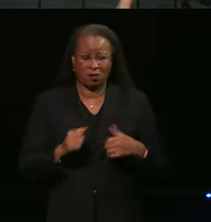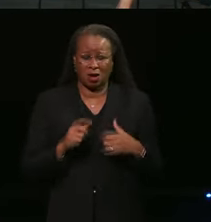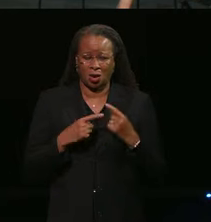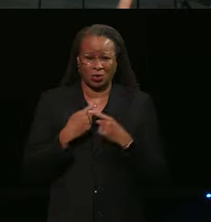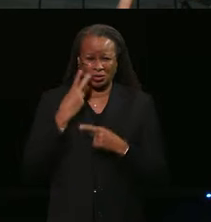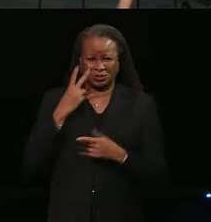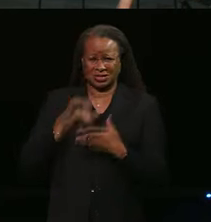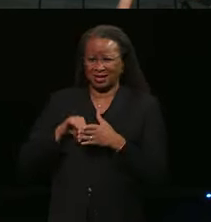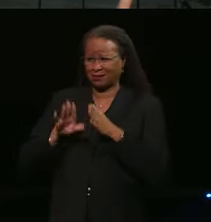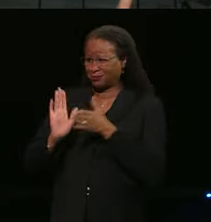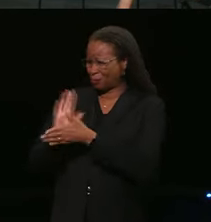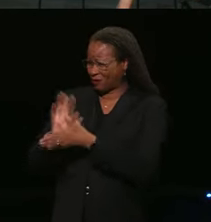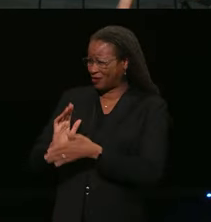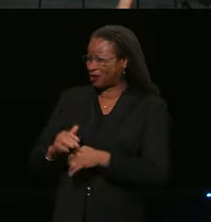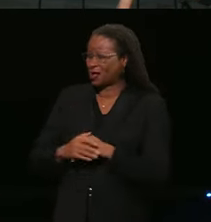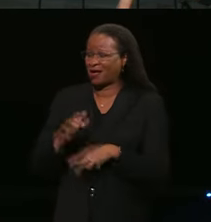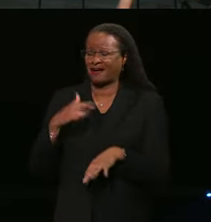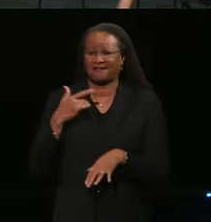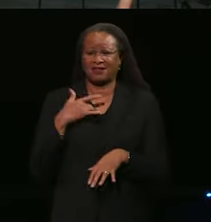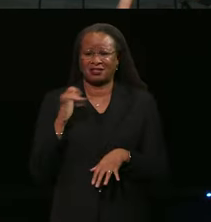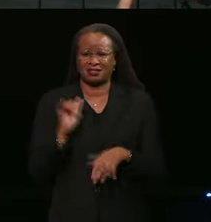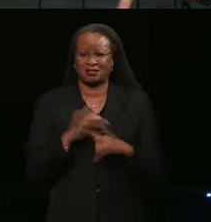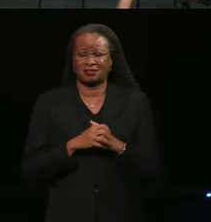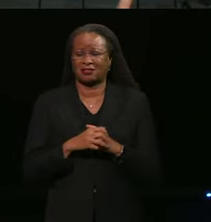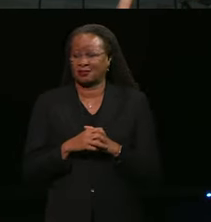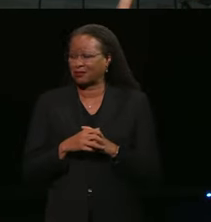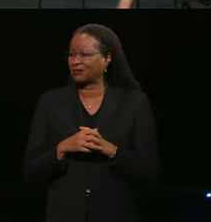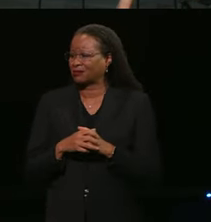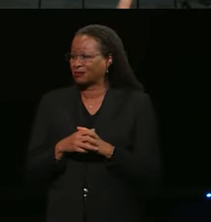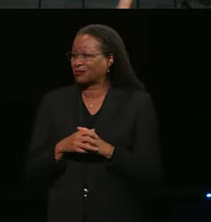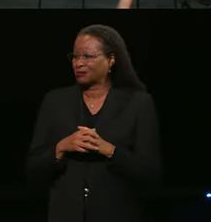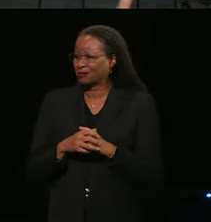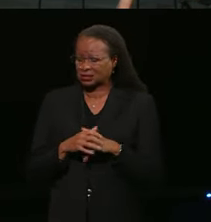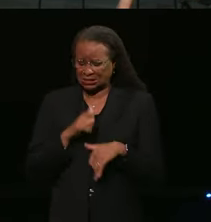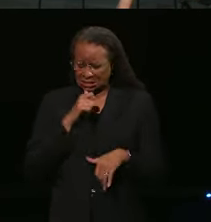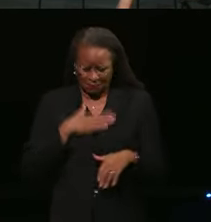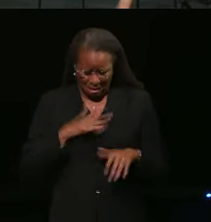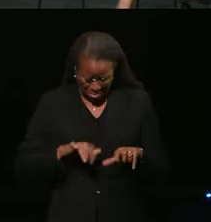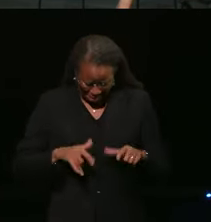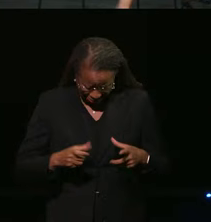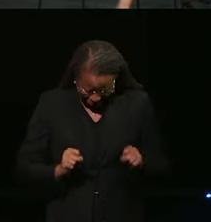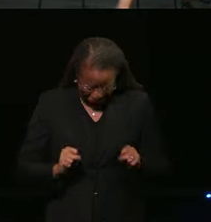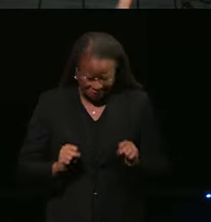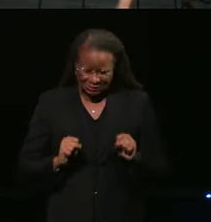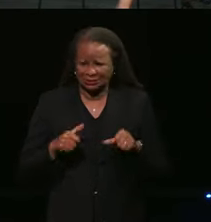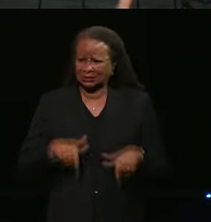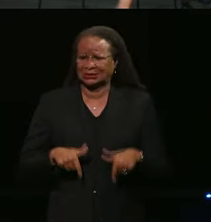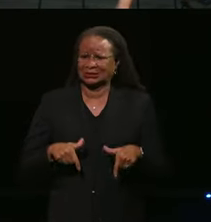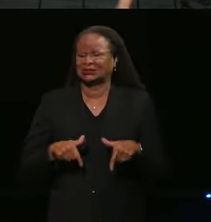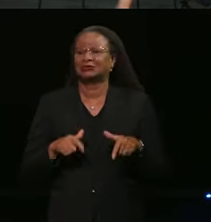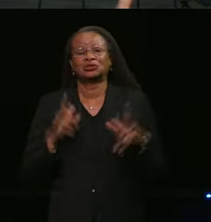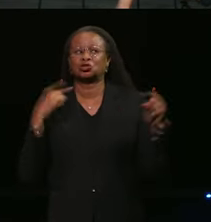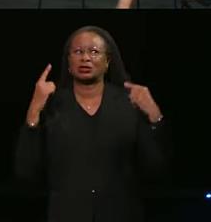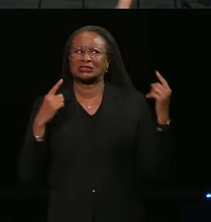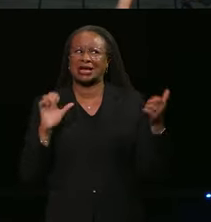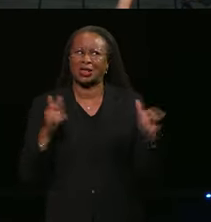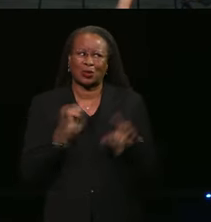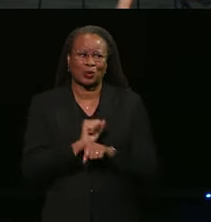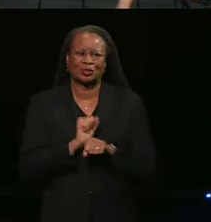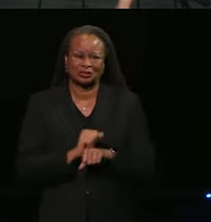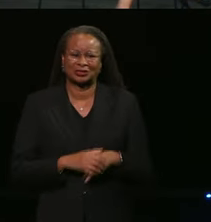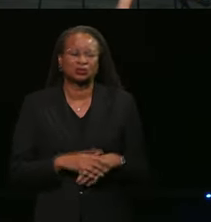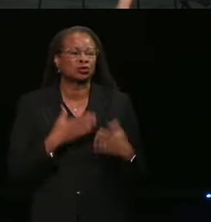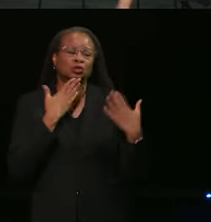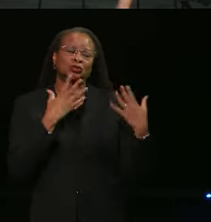you see that in the movie. I feel like, and then I said, that's not my legs. But it was crazy. It was a